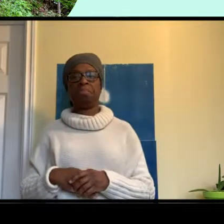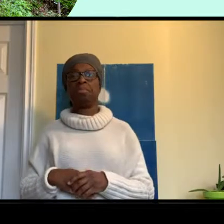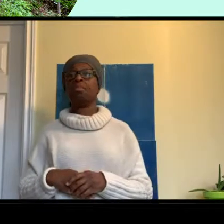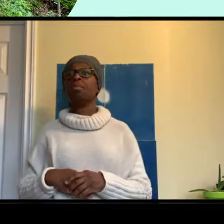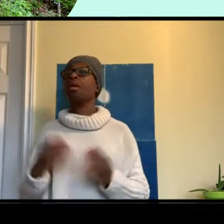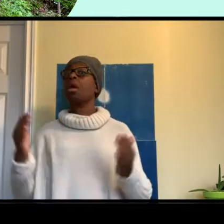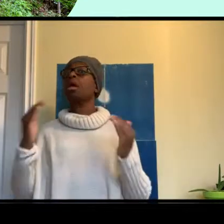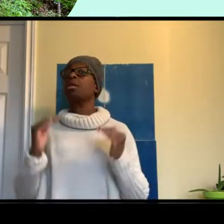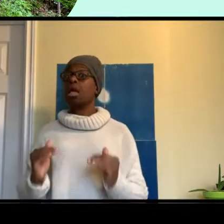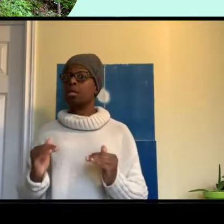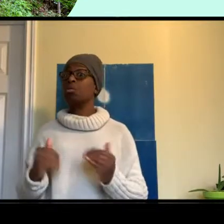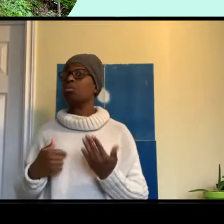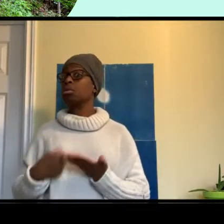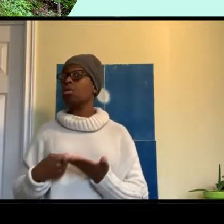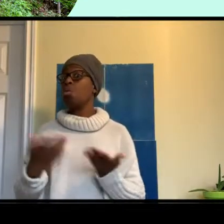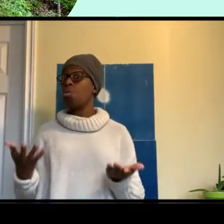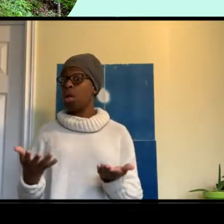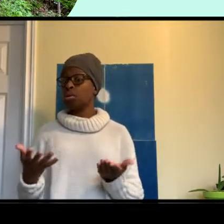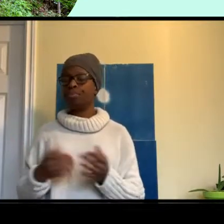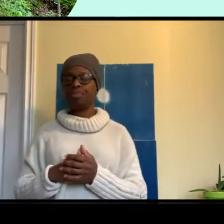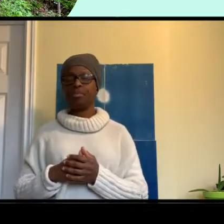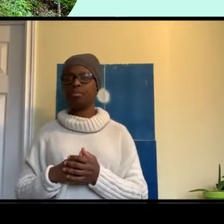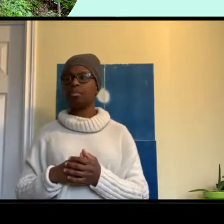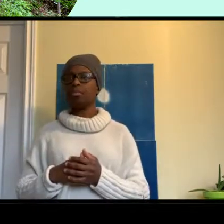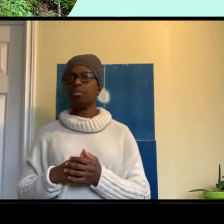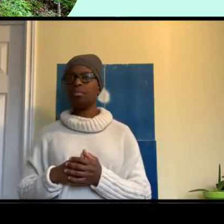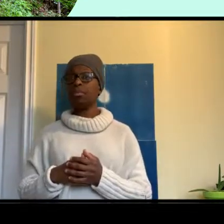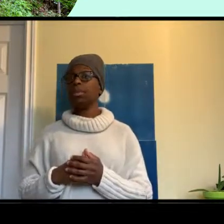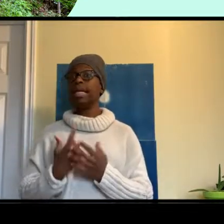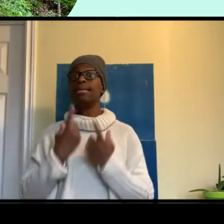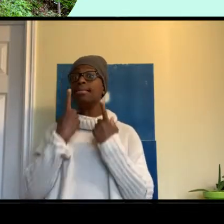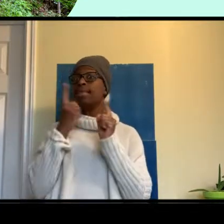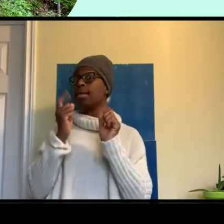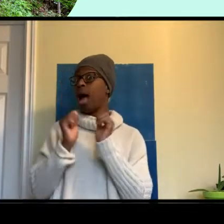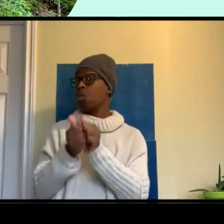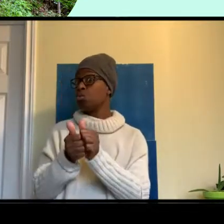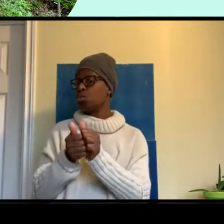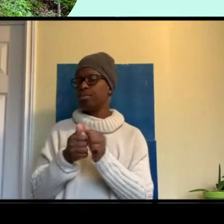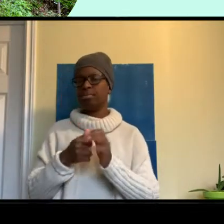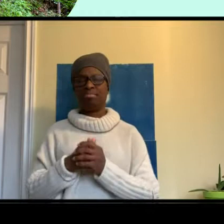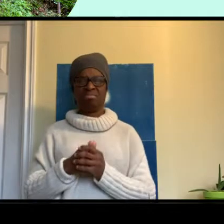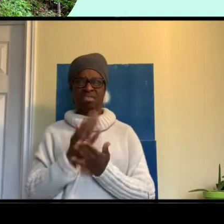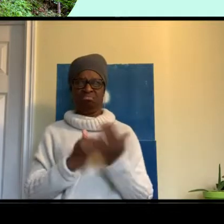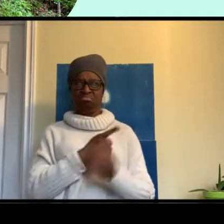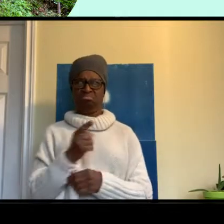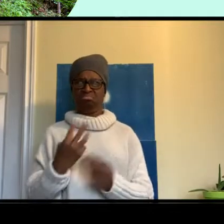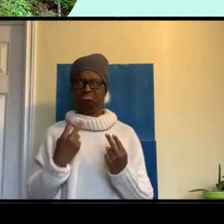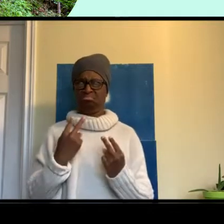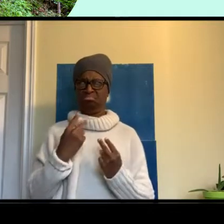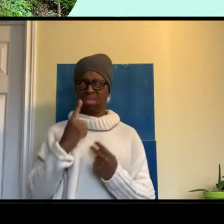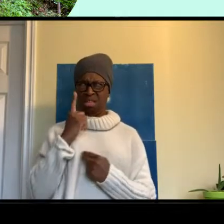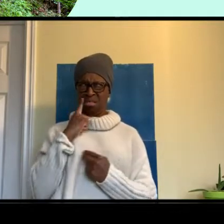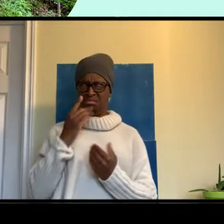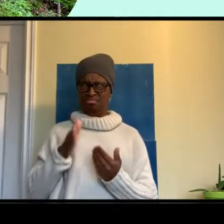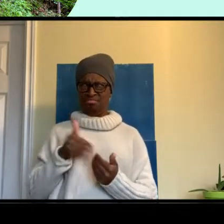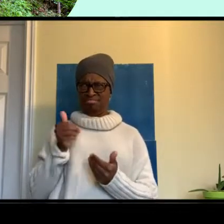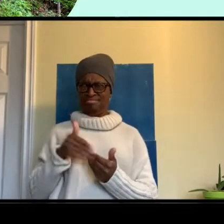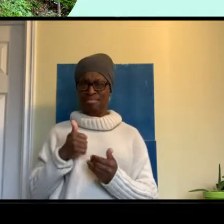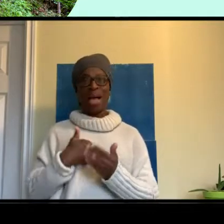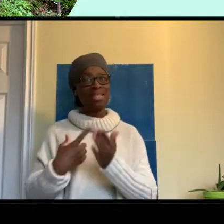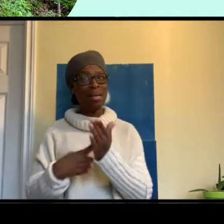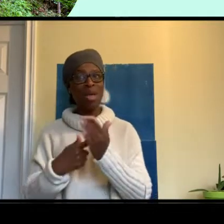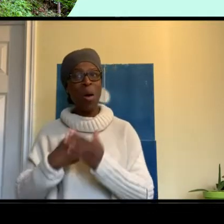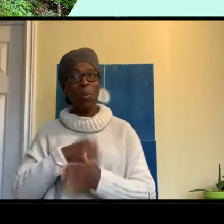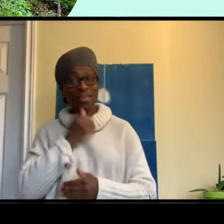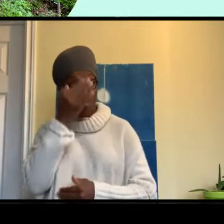So this might seem pretty basic, but I think that sometimes we need these helpful reminders because the sort of the basic and simple ones